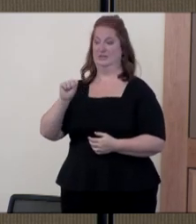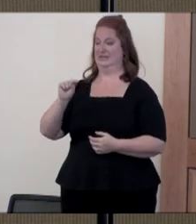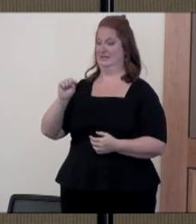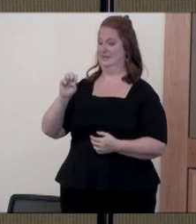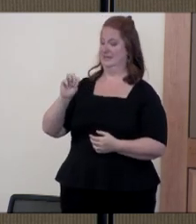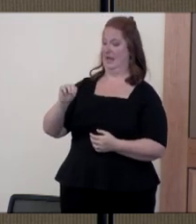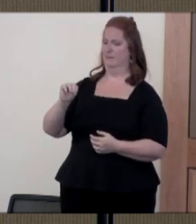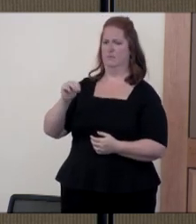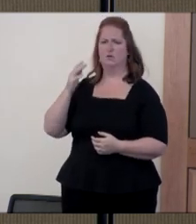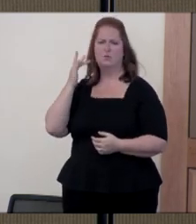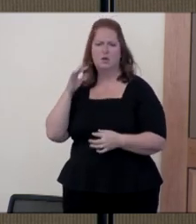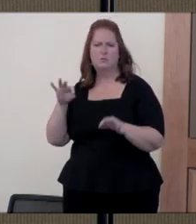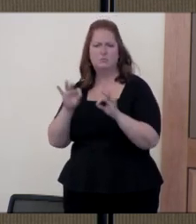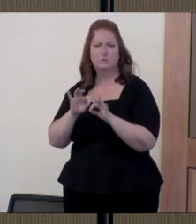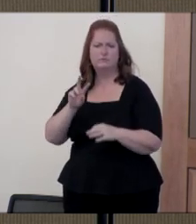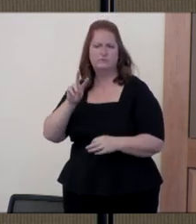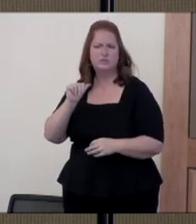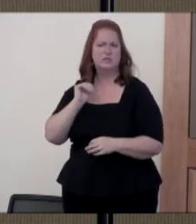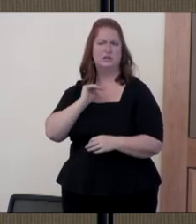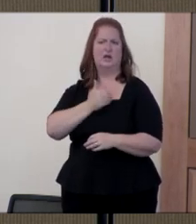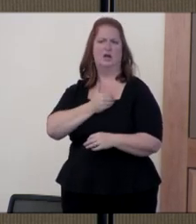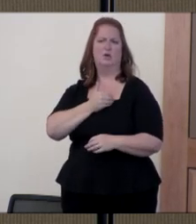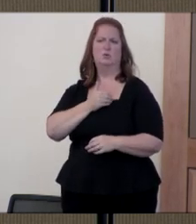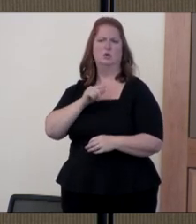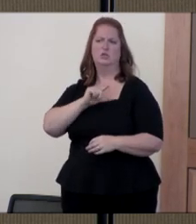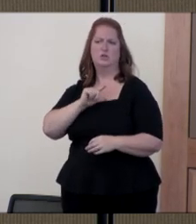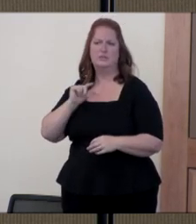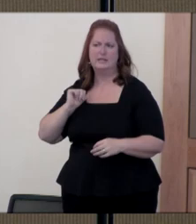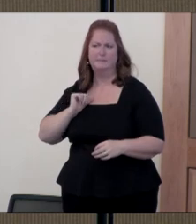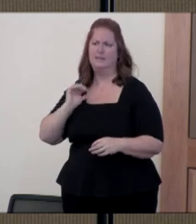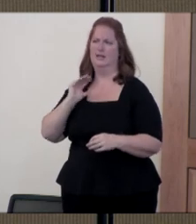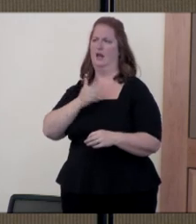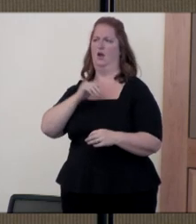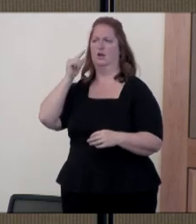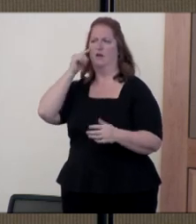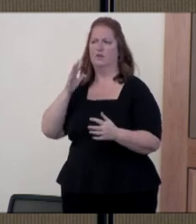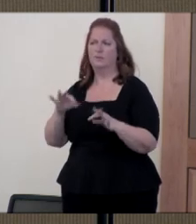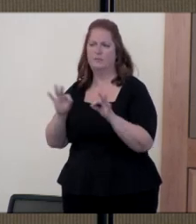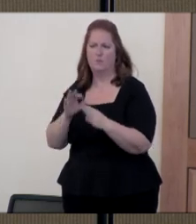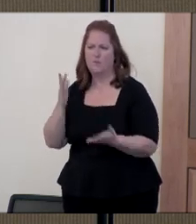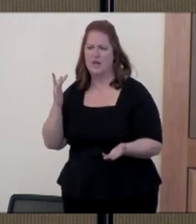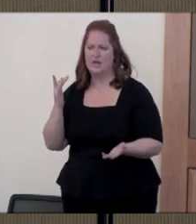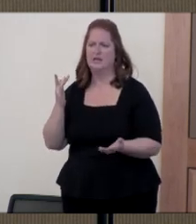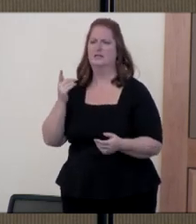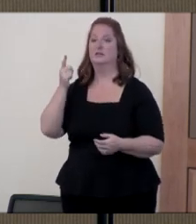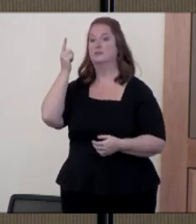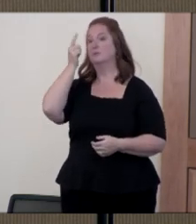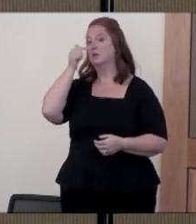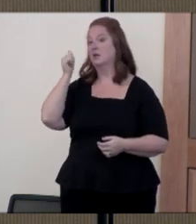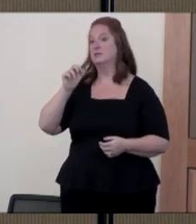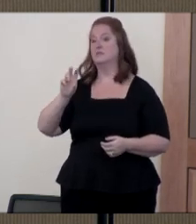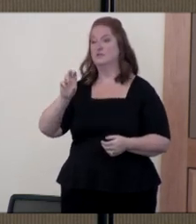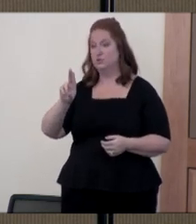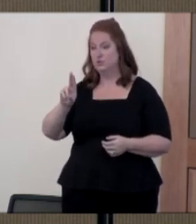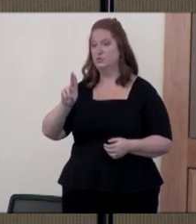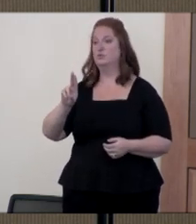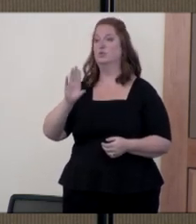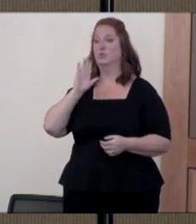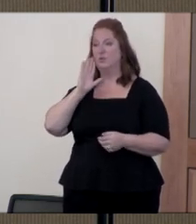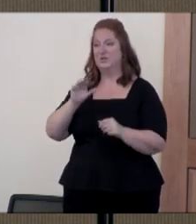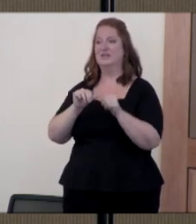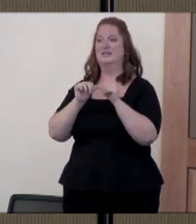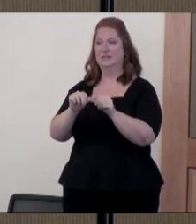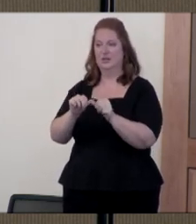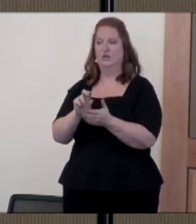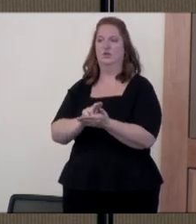that important to Virginia and to our General Assembly and to our governor? Because VCU continues to be a